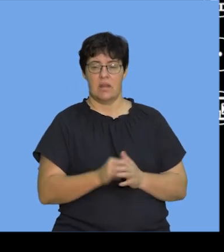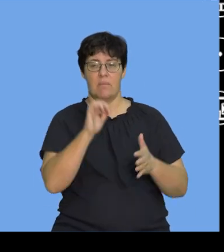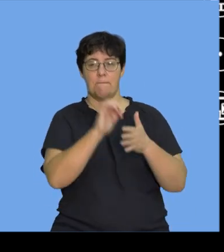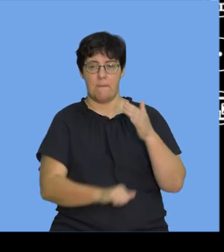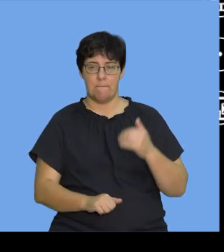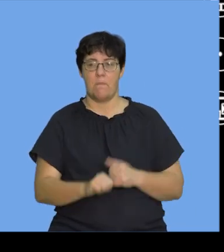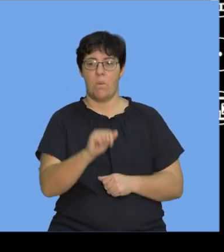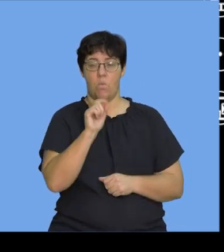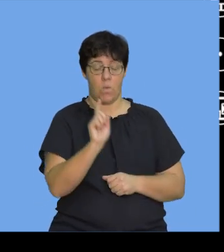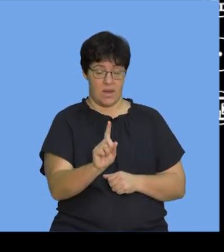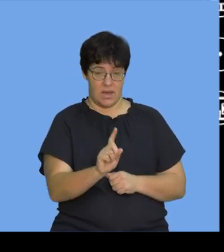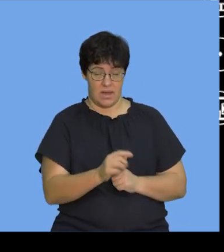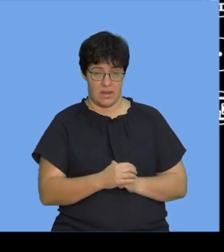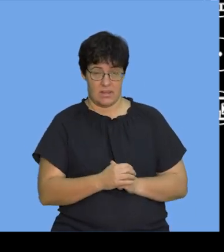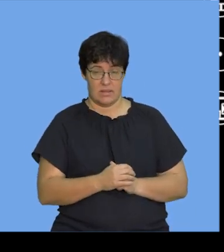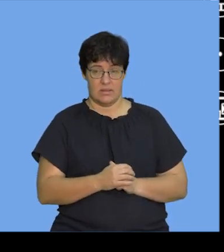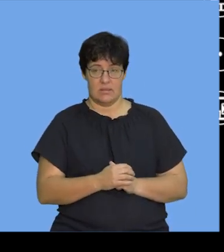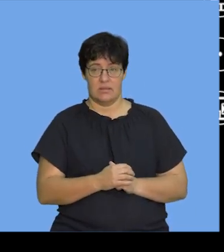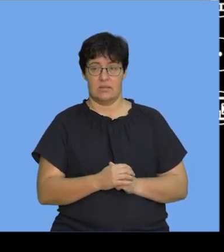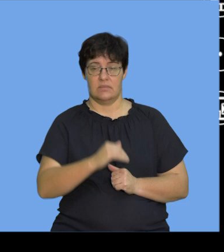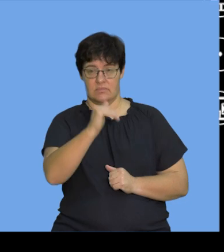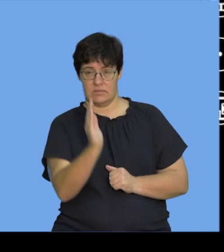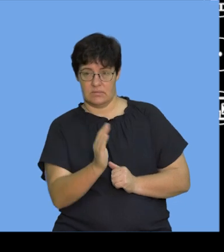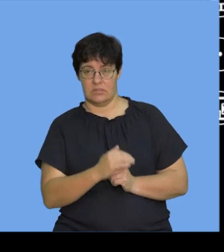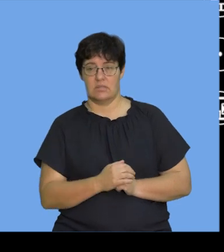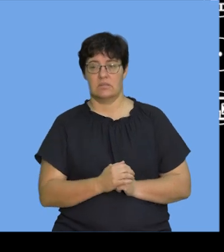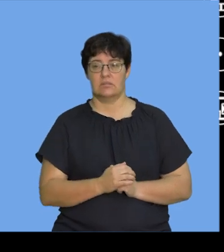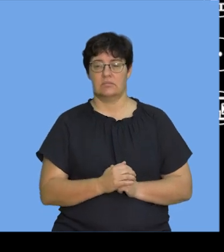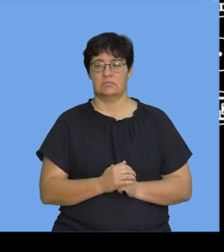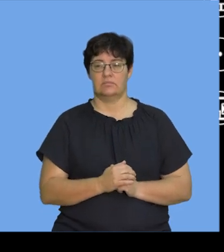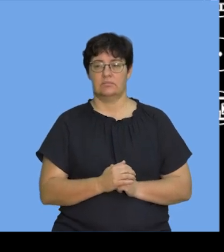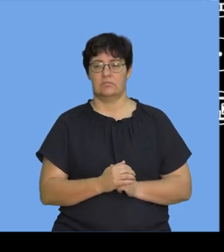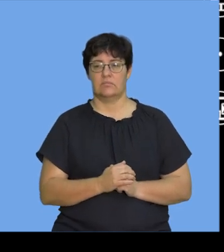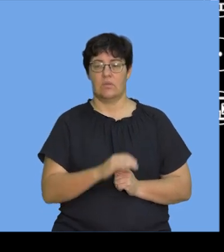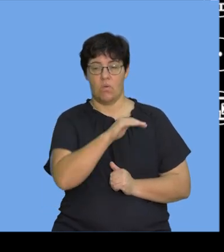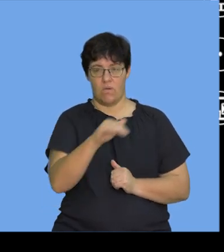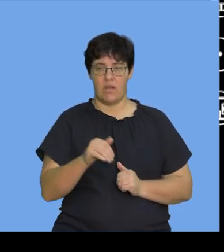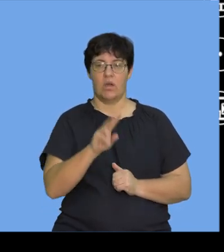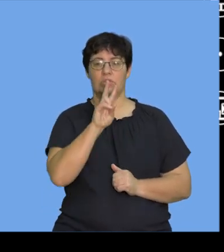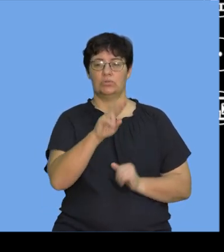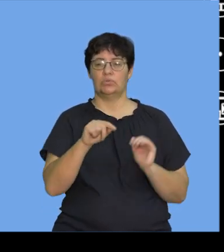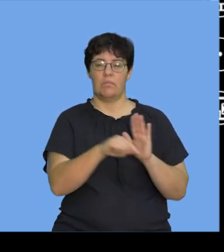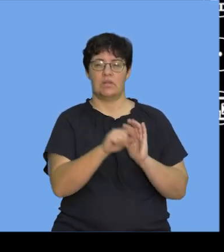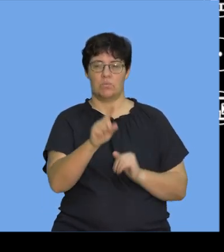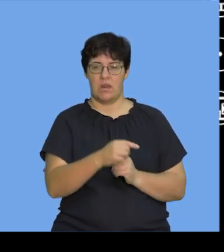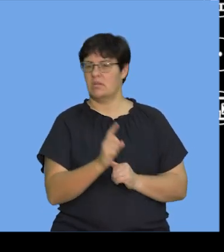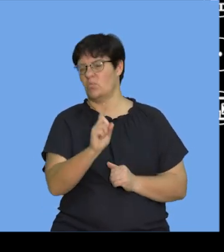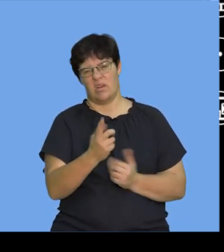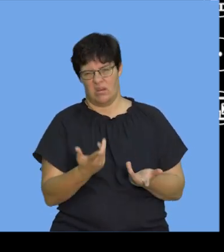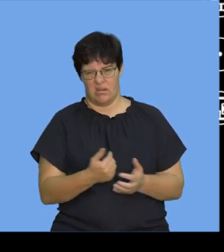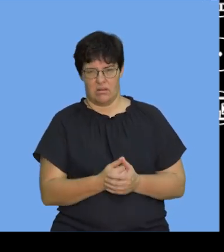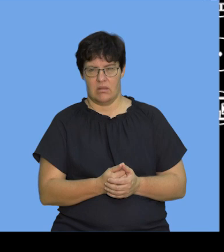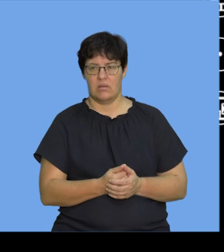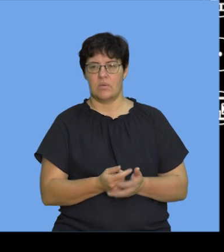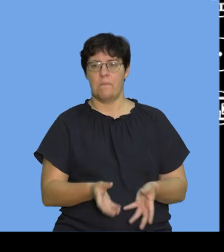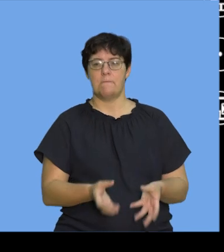1, minus 1, close the bracket, over 2 minus 1 is just 1. Then you